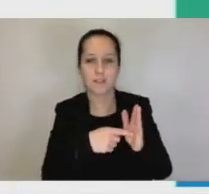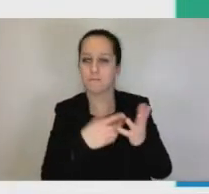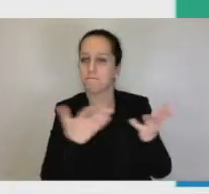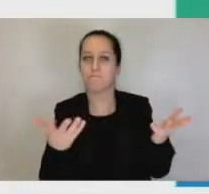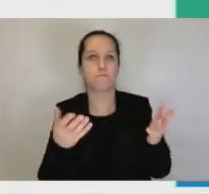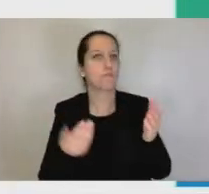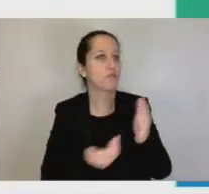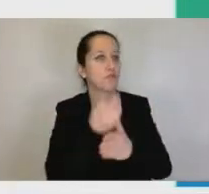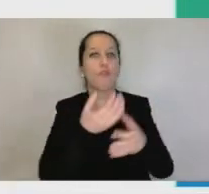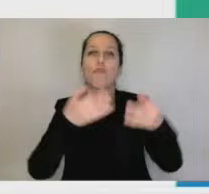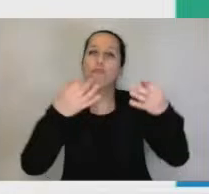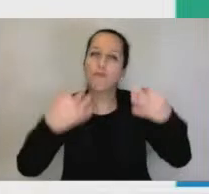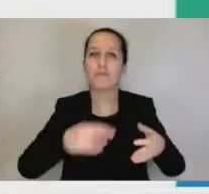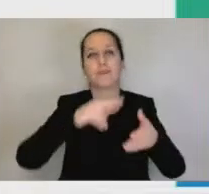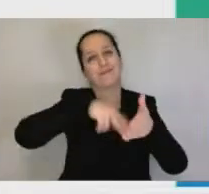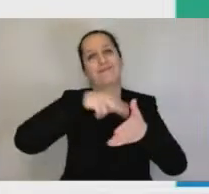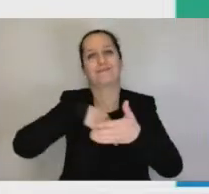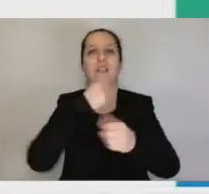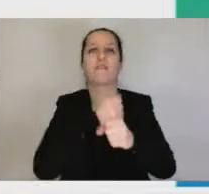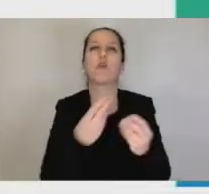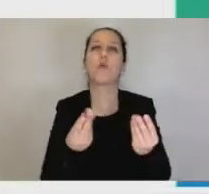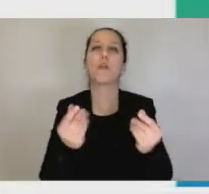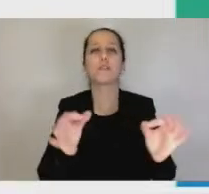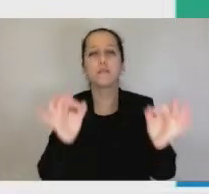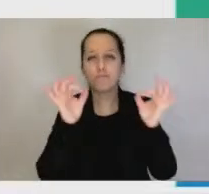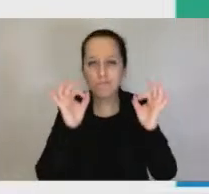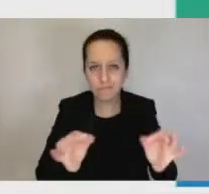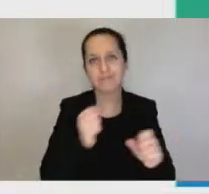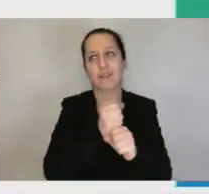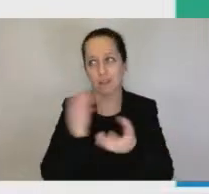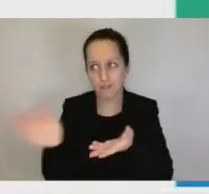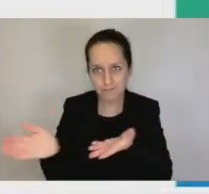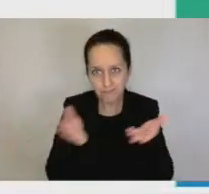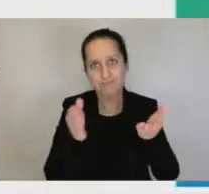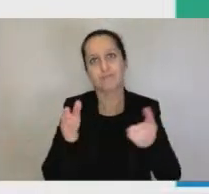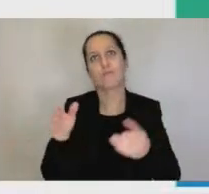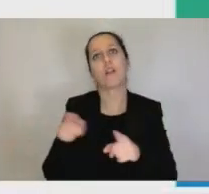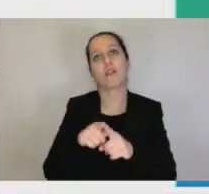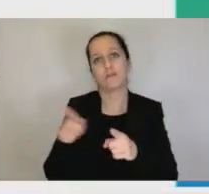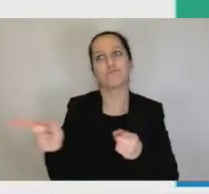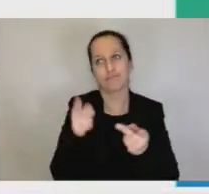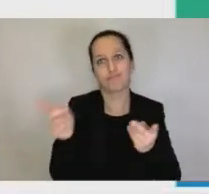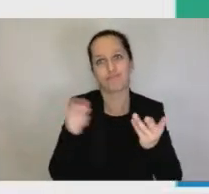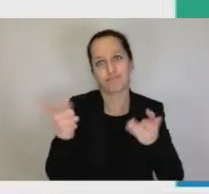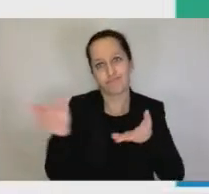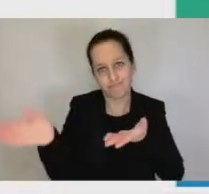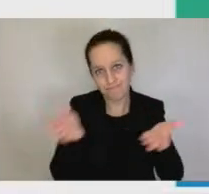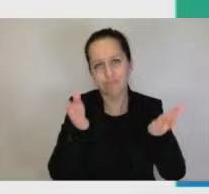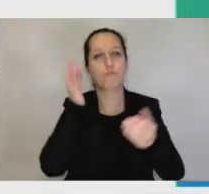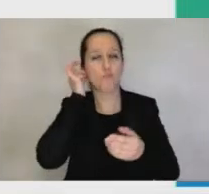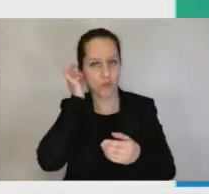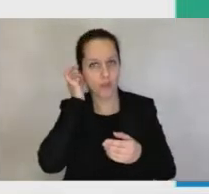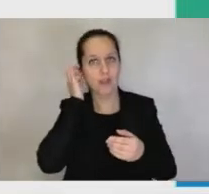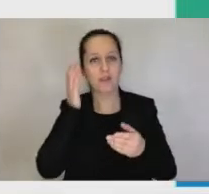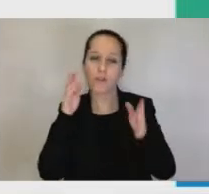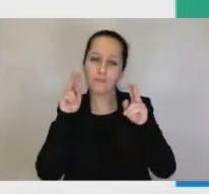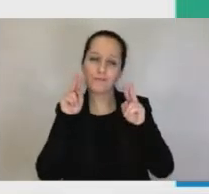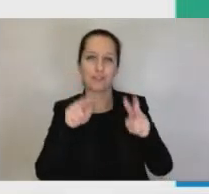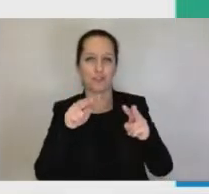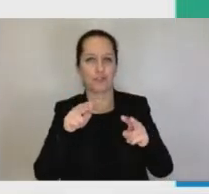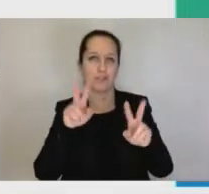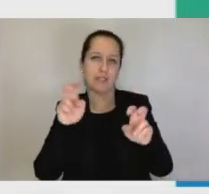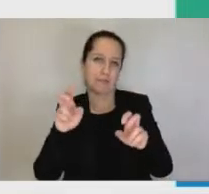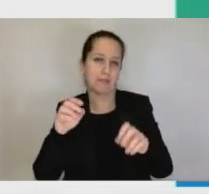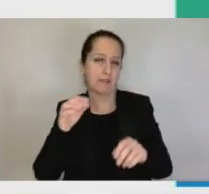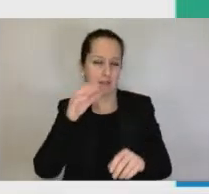will favor the creation of new formal quality jobs, having in mind the gender perspective. In